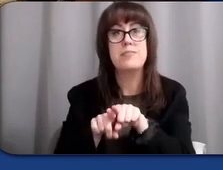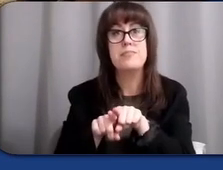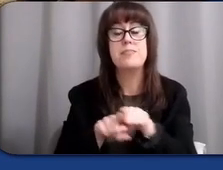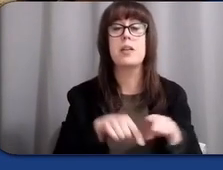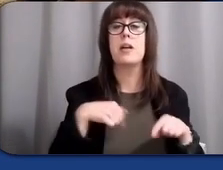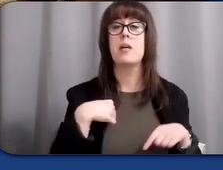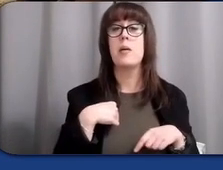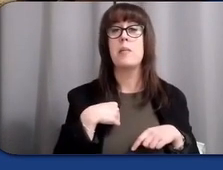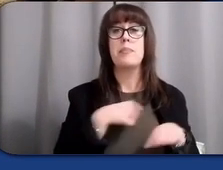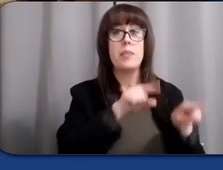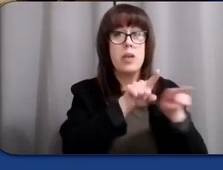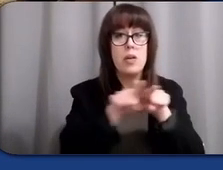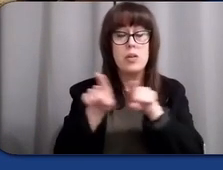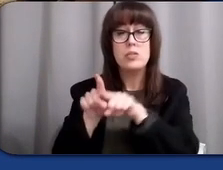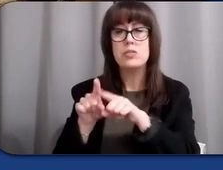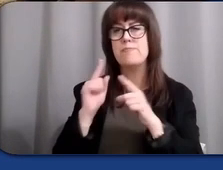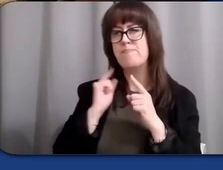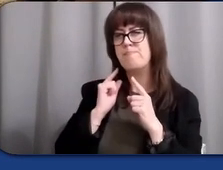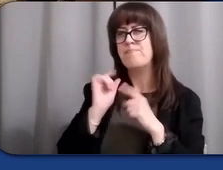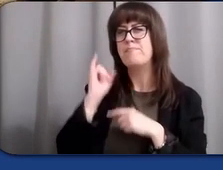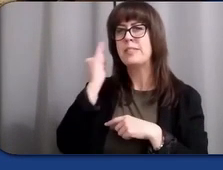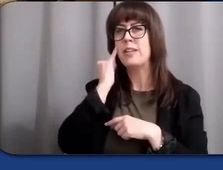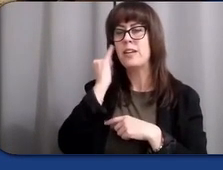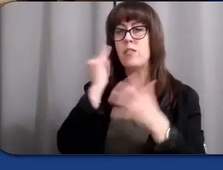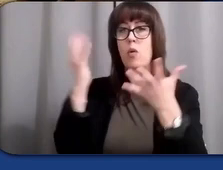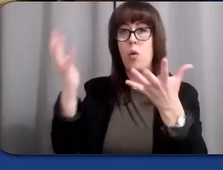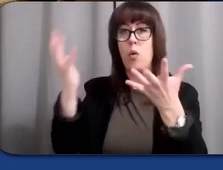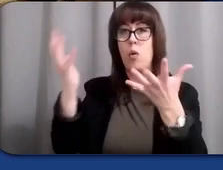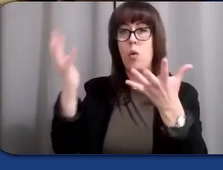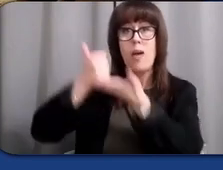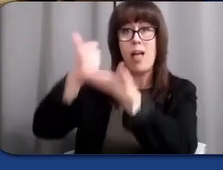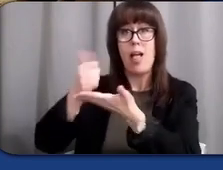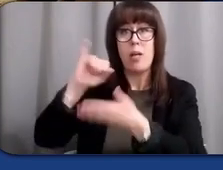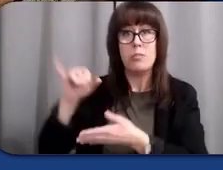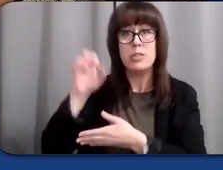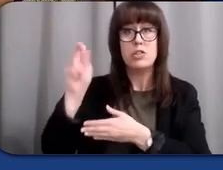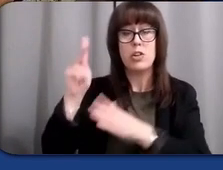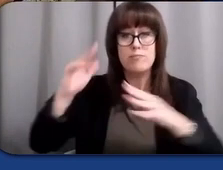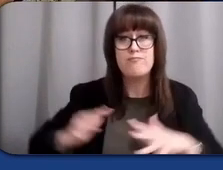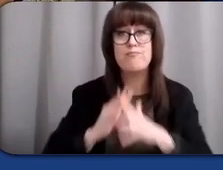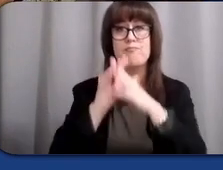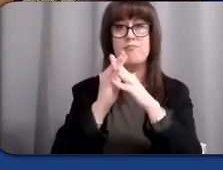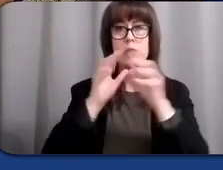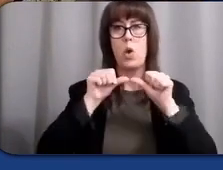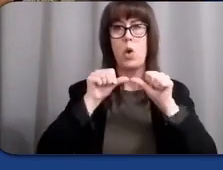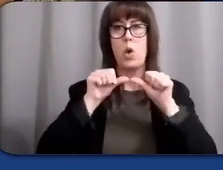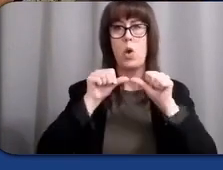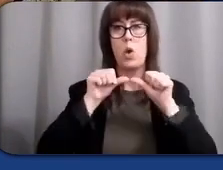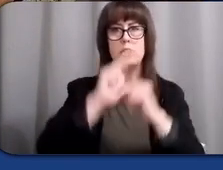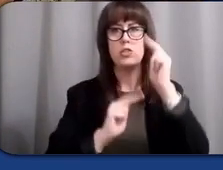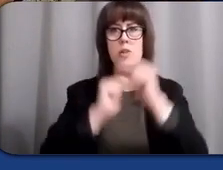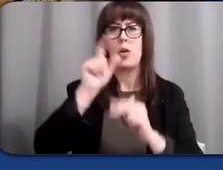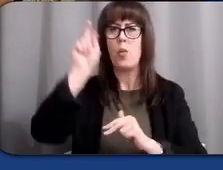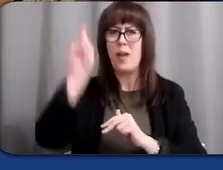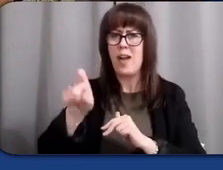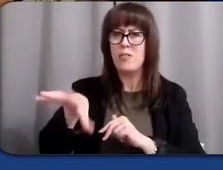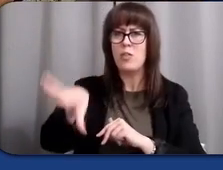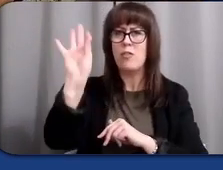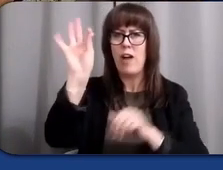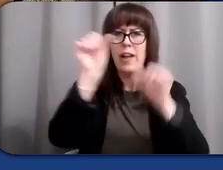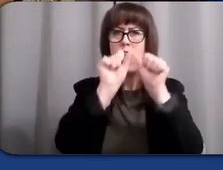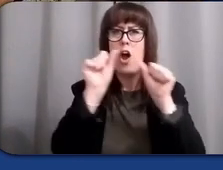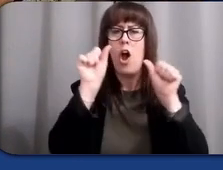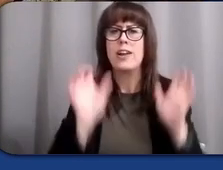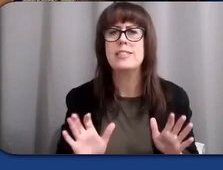these permanent structures, we had to find an architect. And so I called up a colleague that I knew